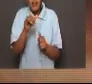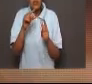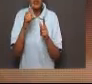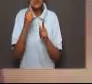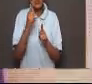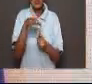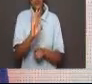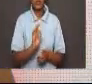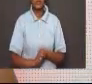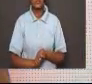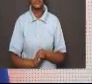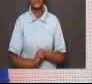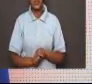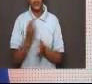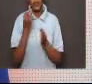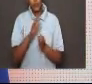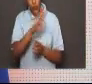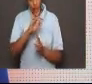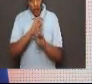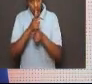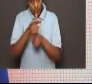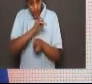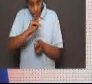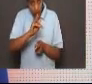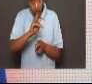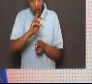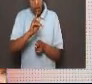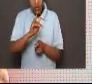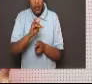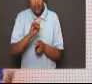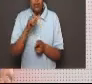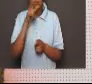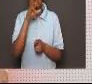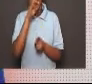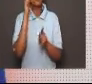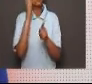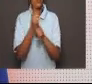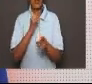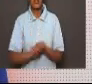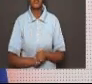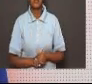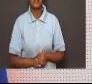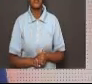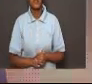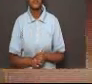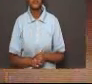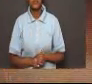be. If your answer was similar, then you are correct.